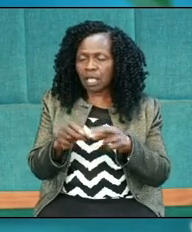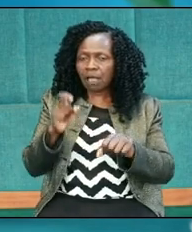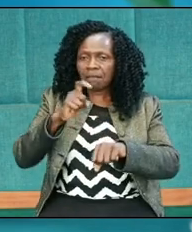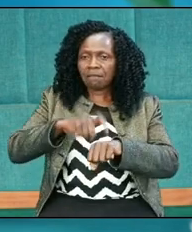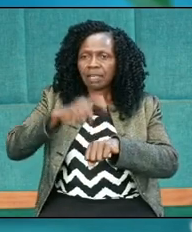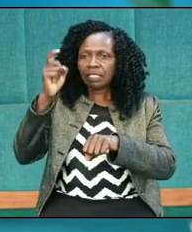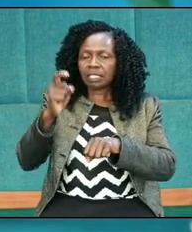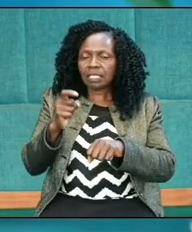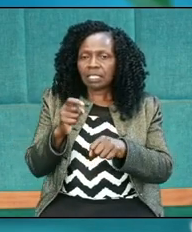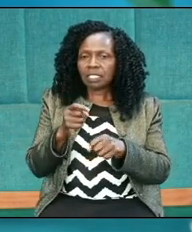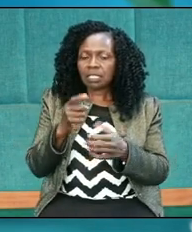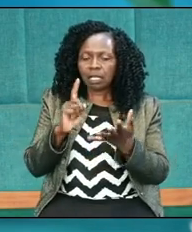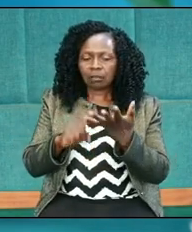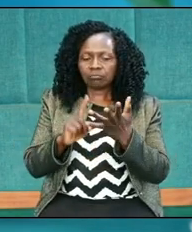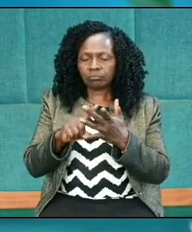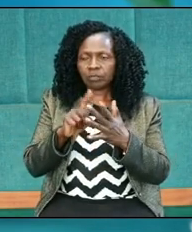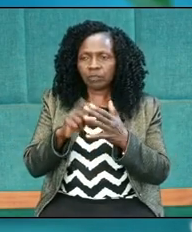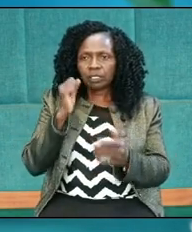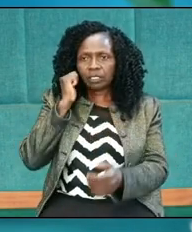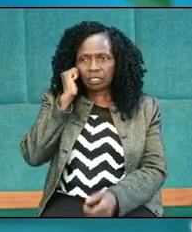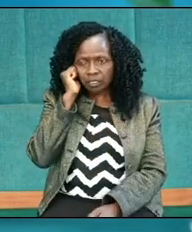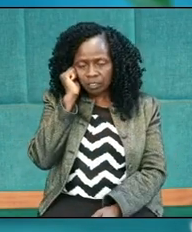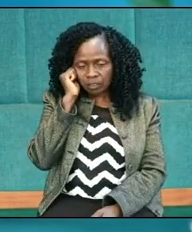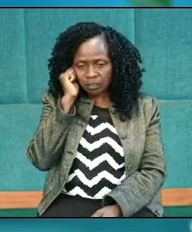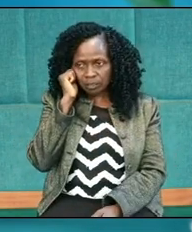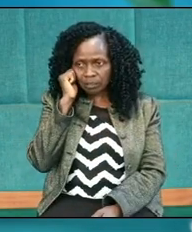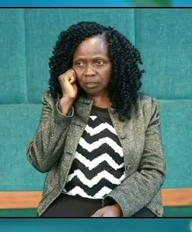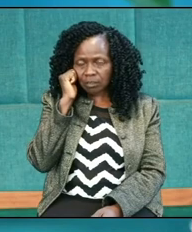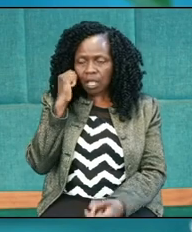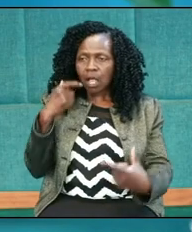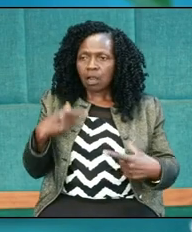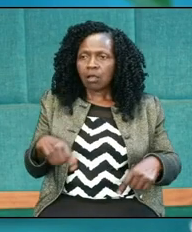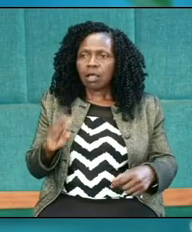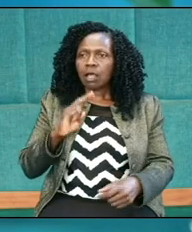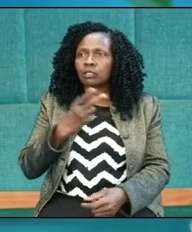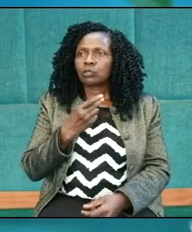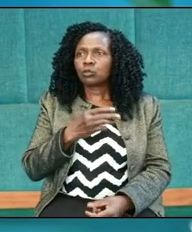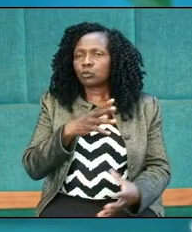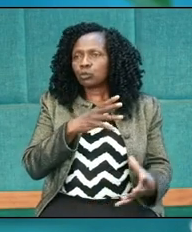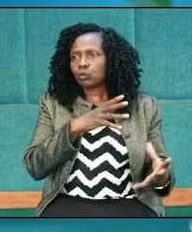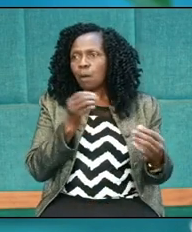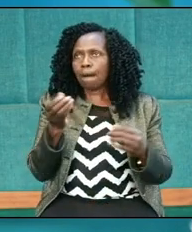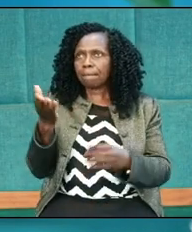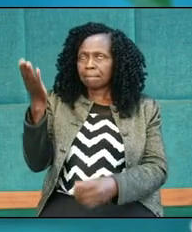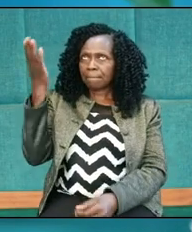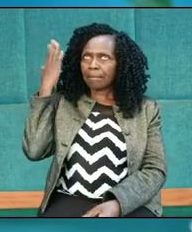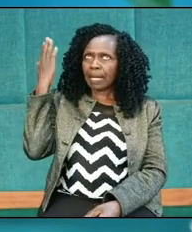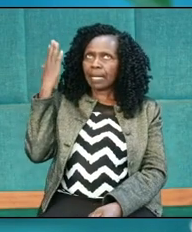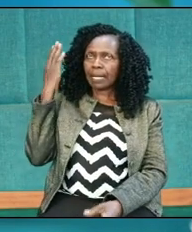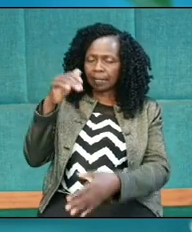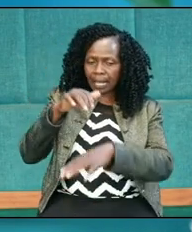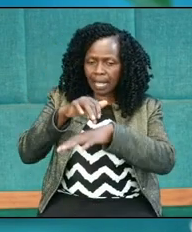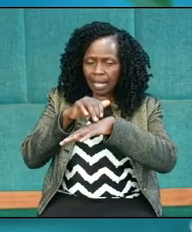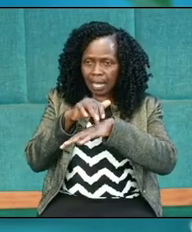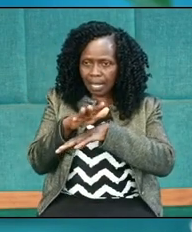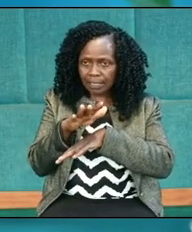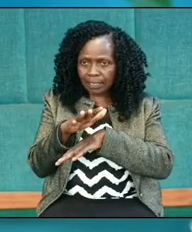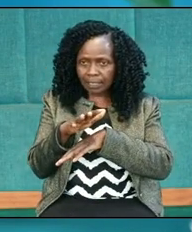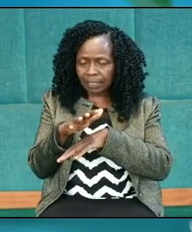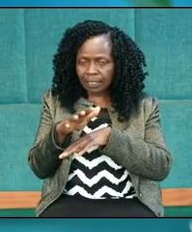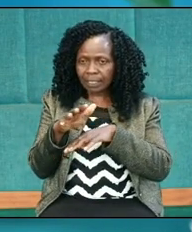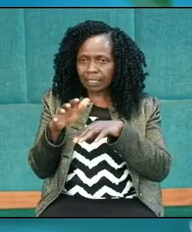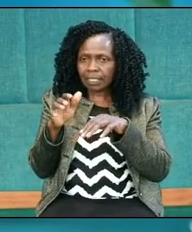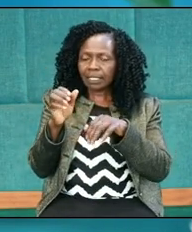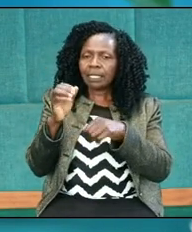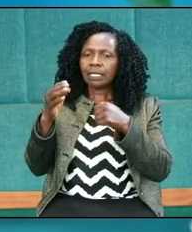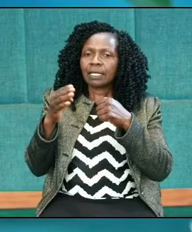diseases. And allow me to take you very fast, way back in the early 90s and late